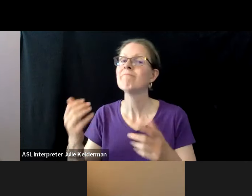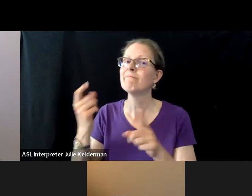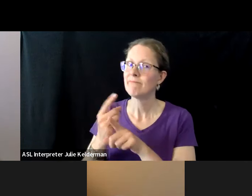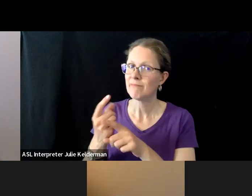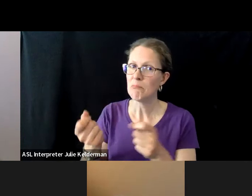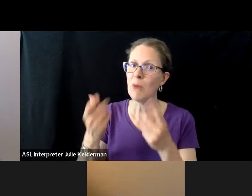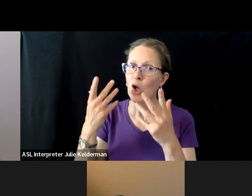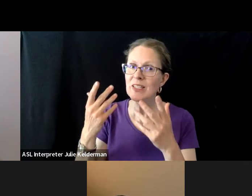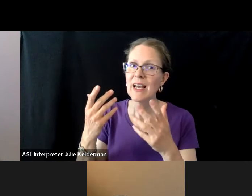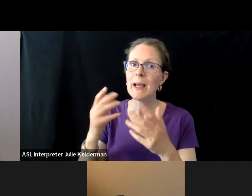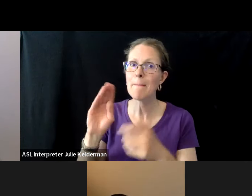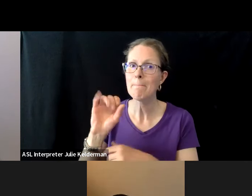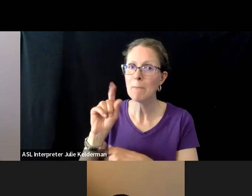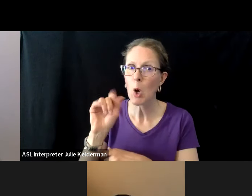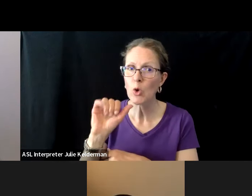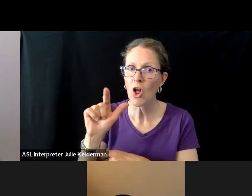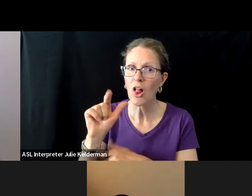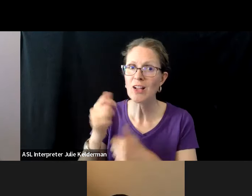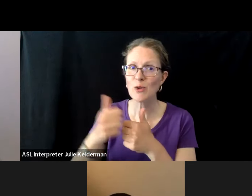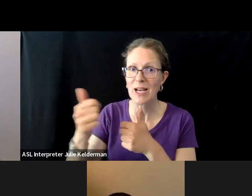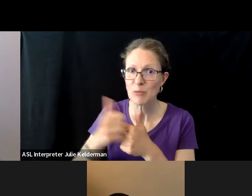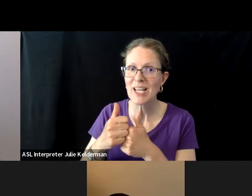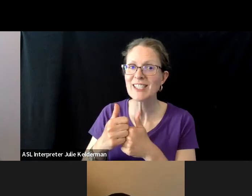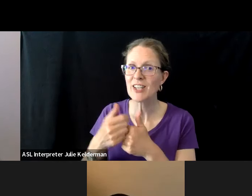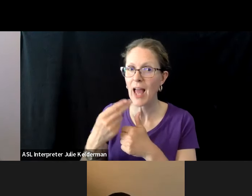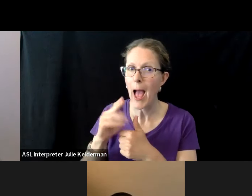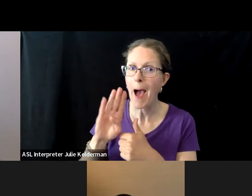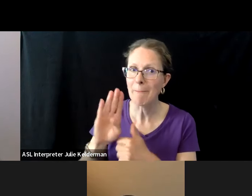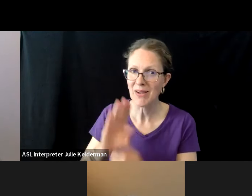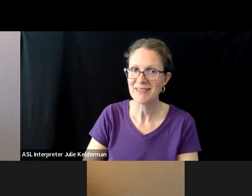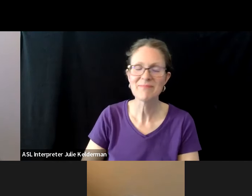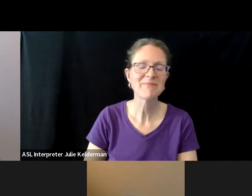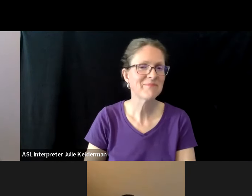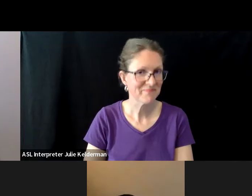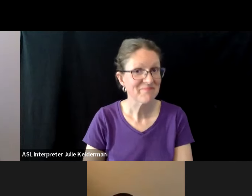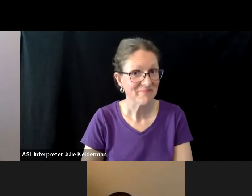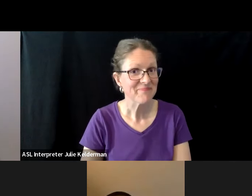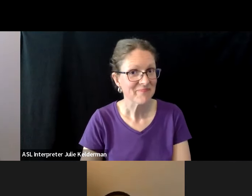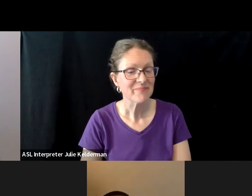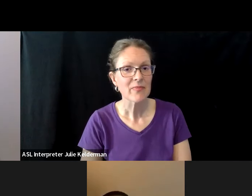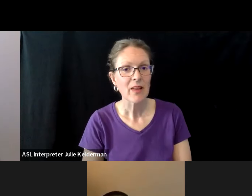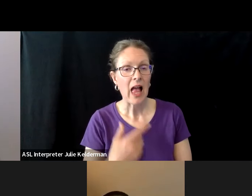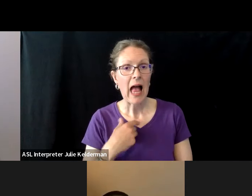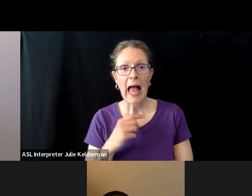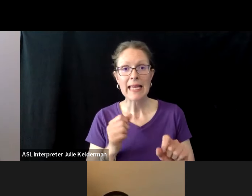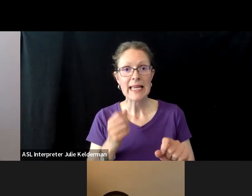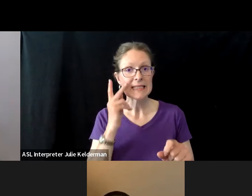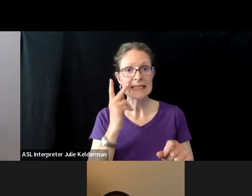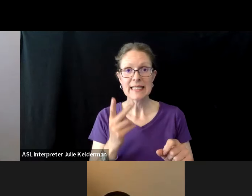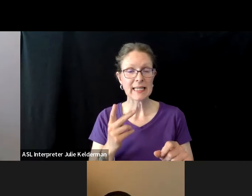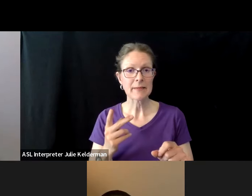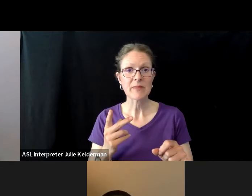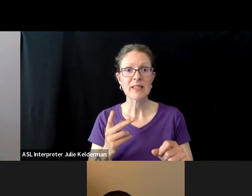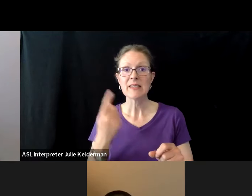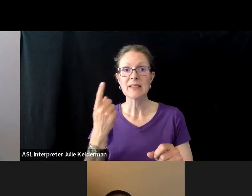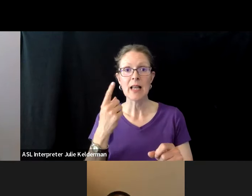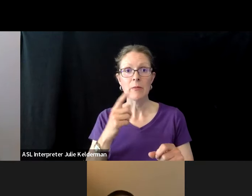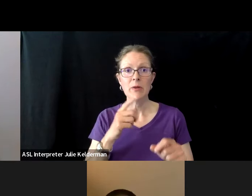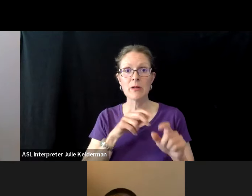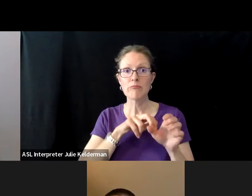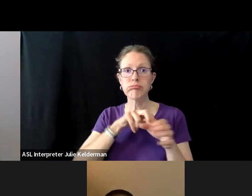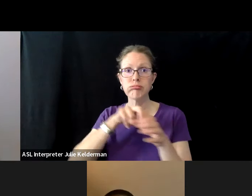Multimodal transportation hub. Exactly. Yeah. What I could easily see happening is someone taking a scooter down the hill to get home